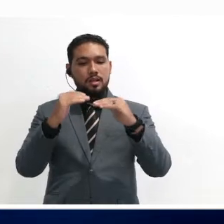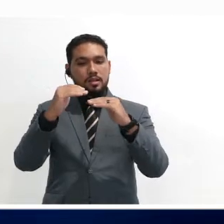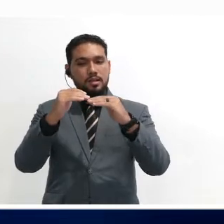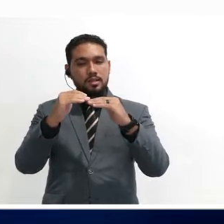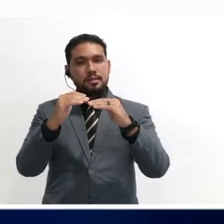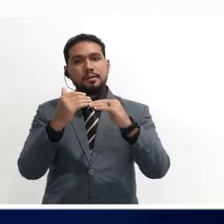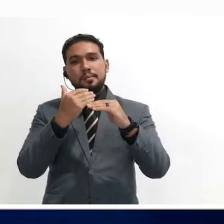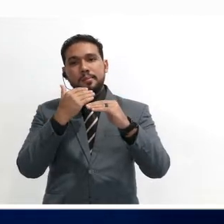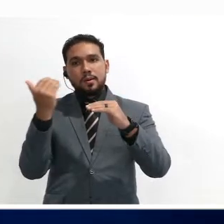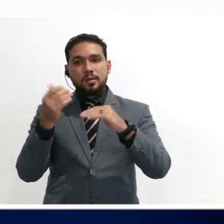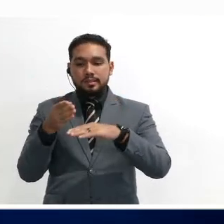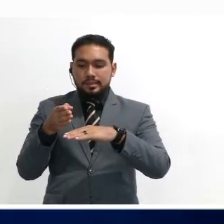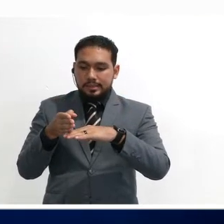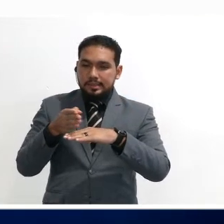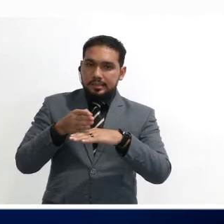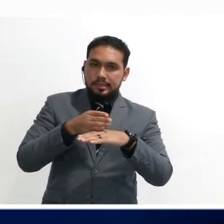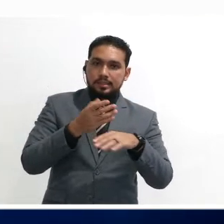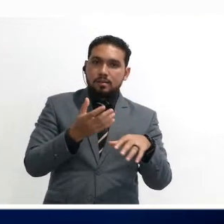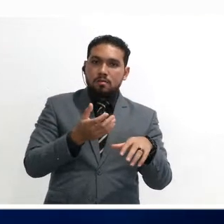level.